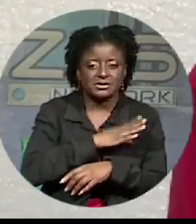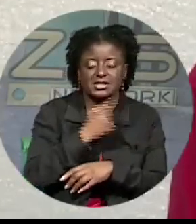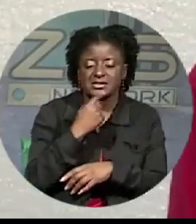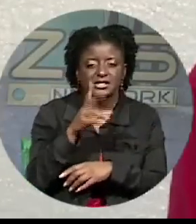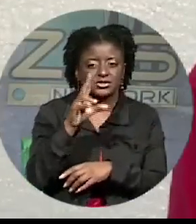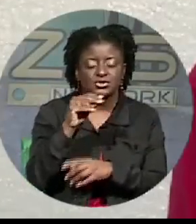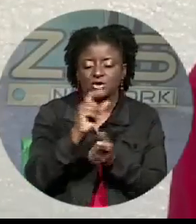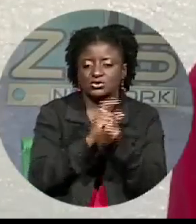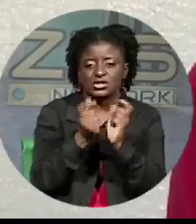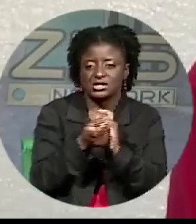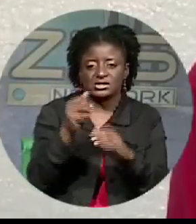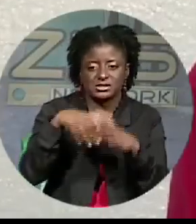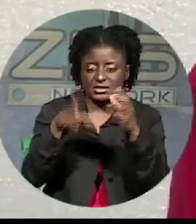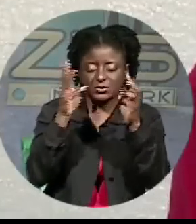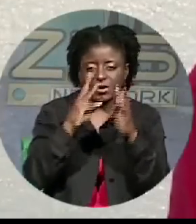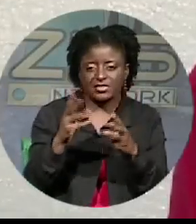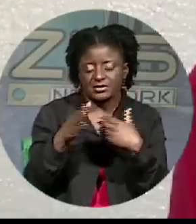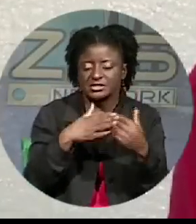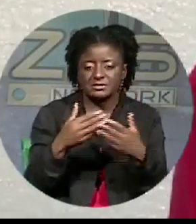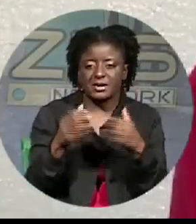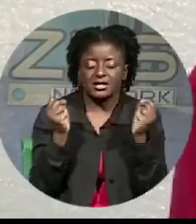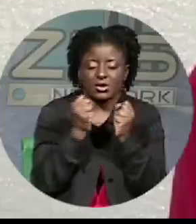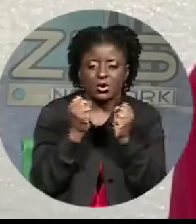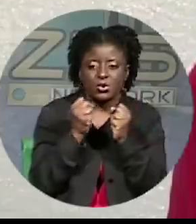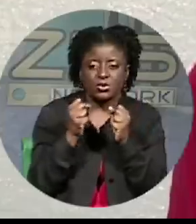cold temperatures over the Northern Islands.